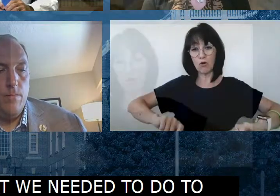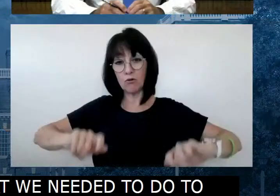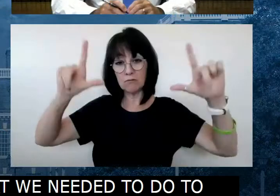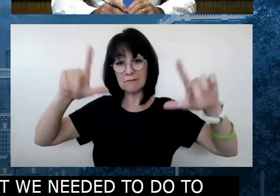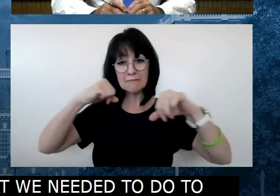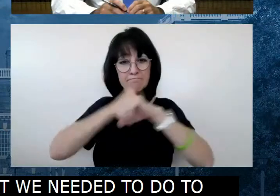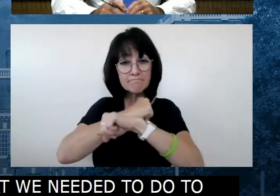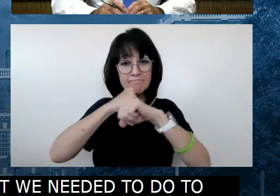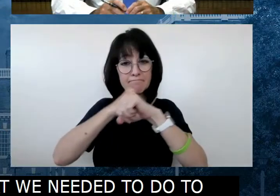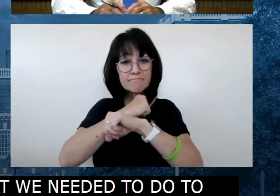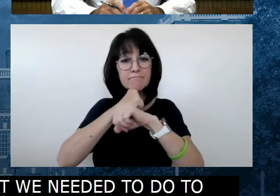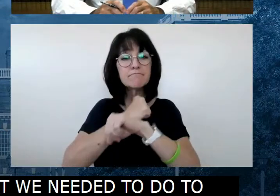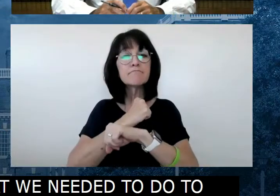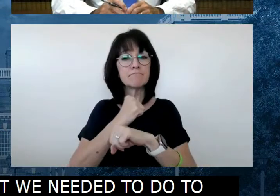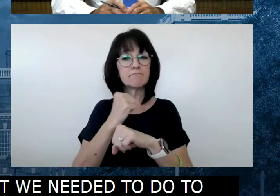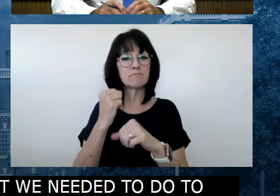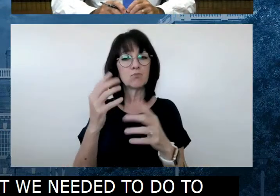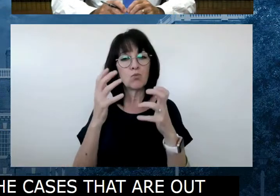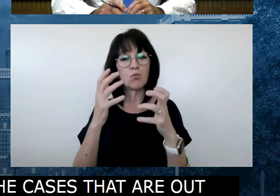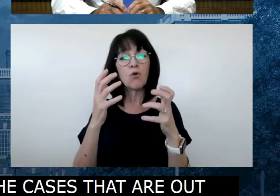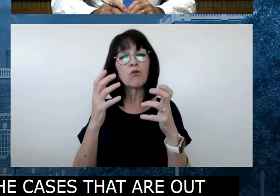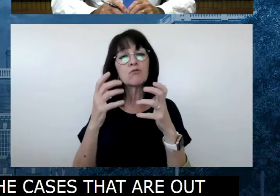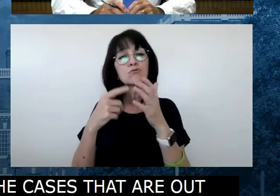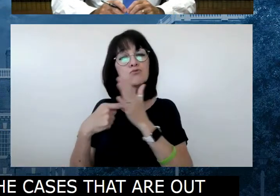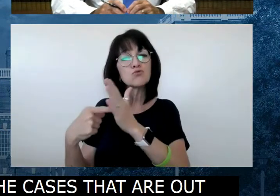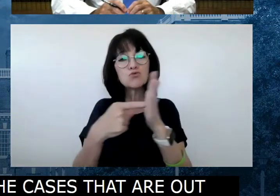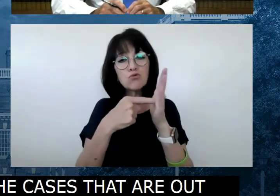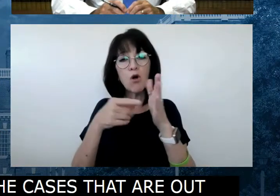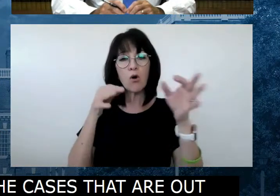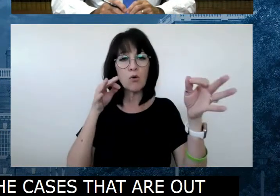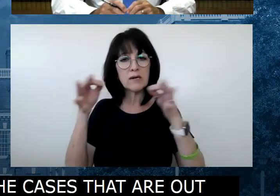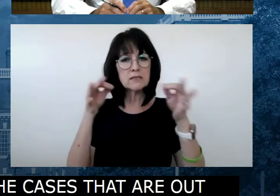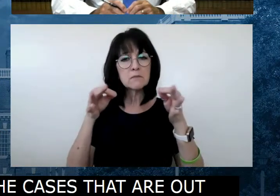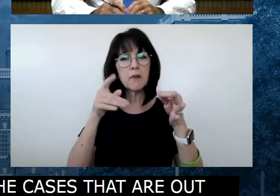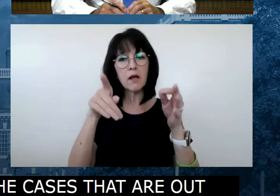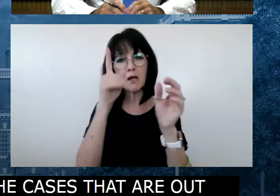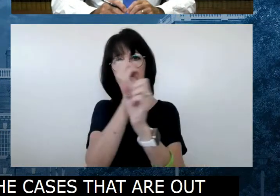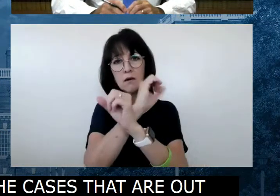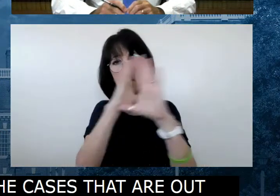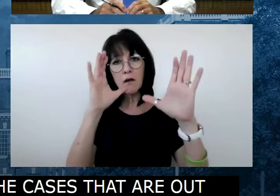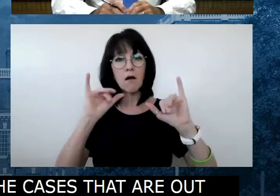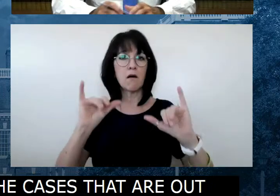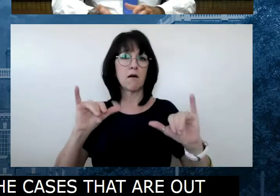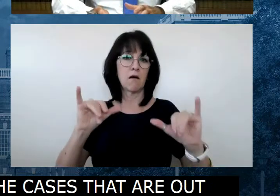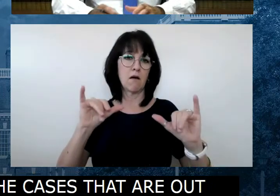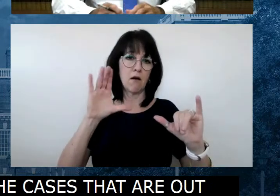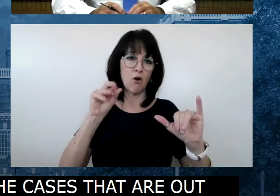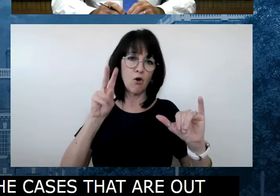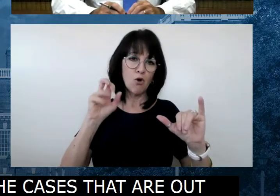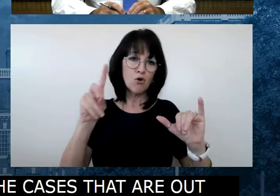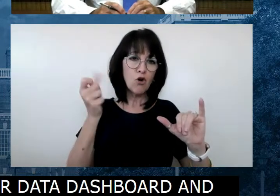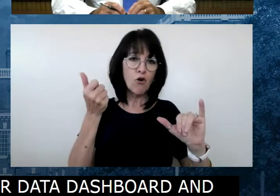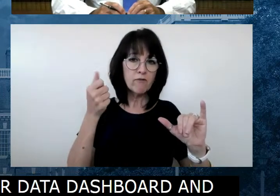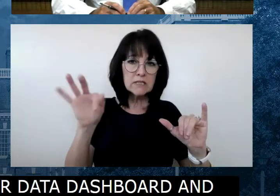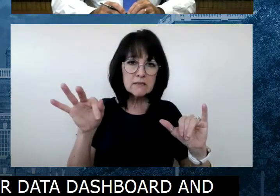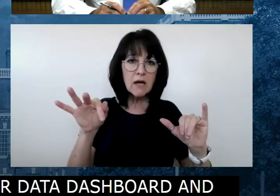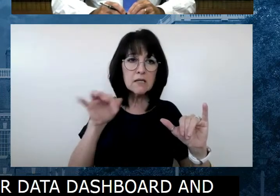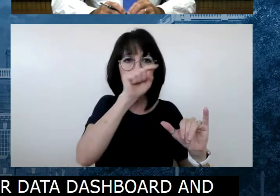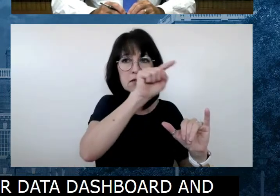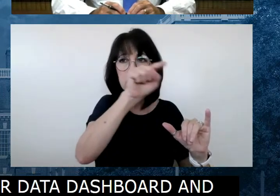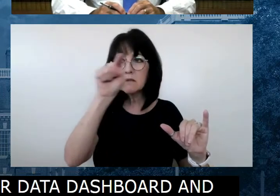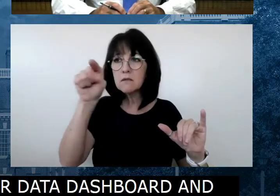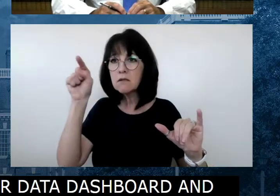the presence of COVID-19 in our communities and making our decisions to close down sections,